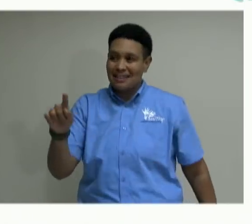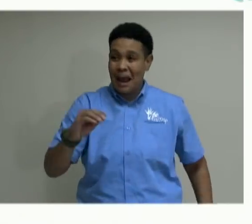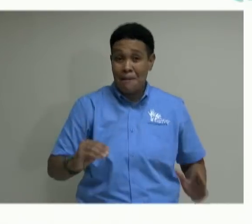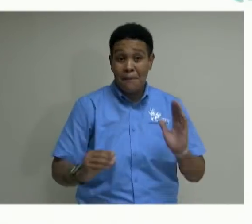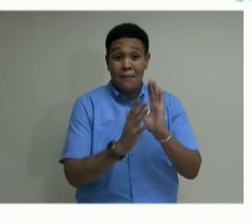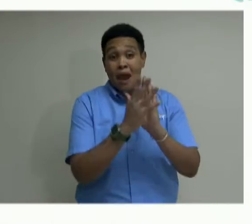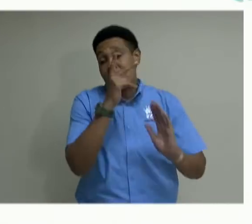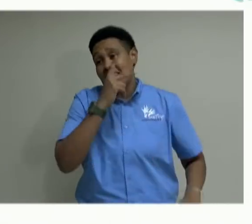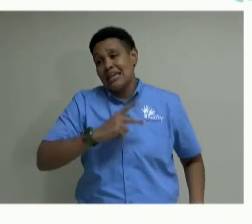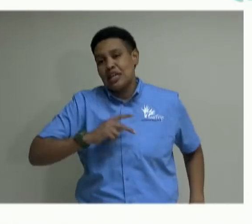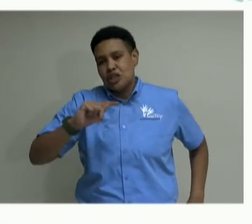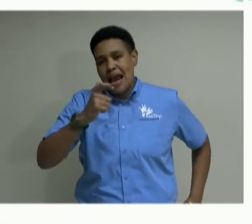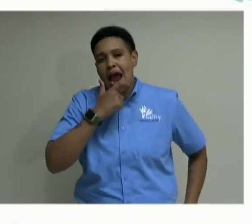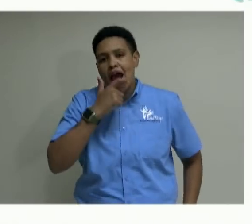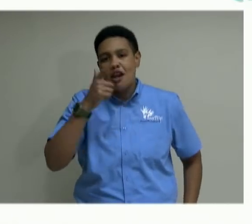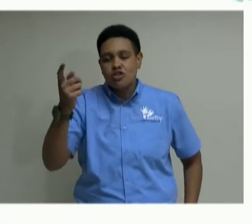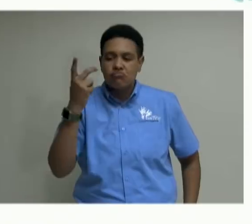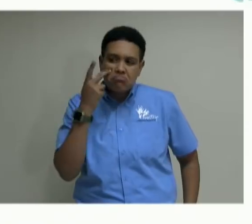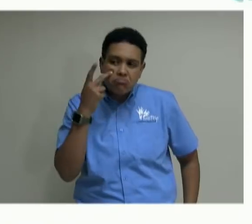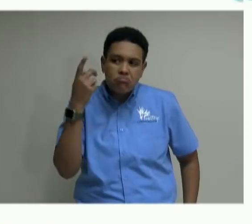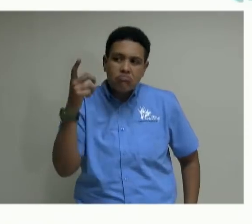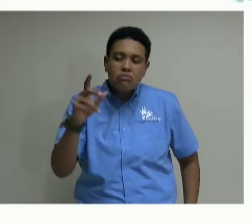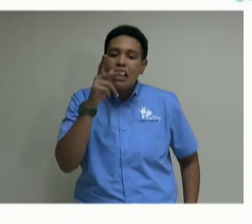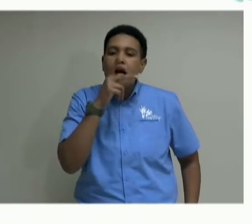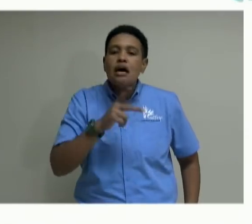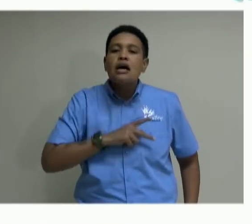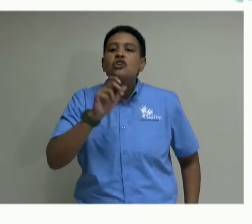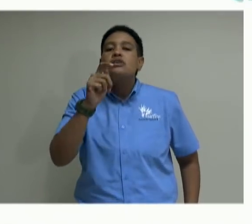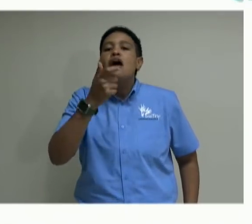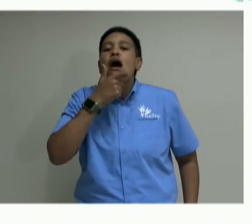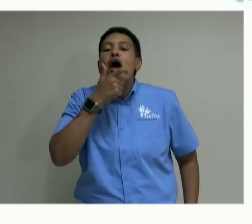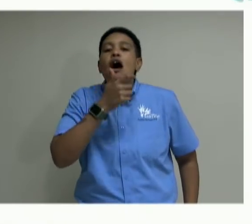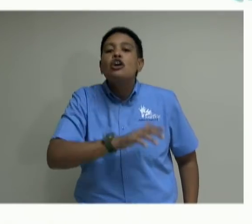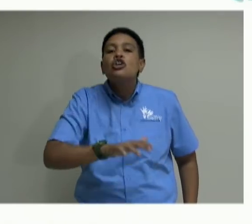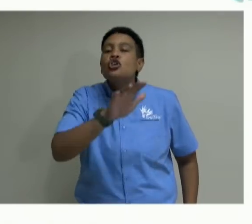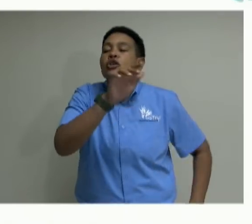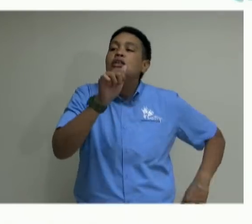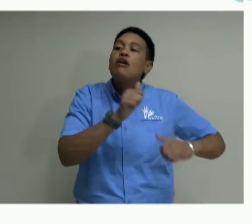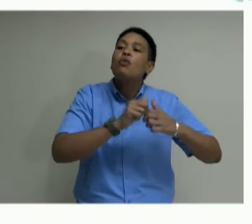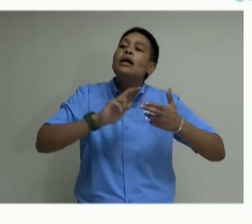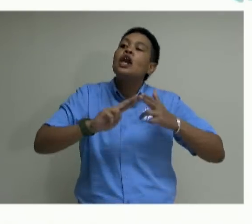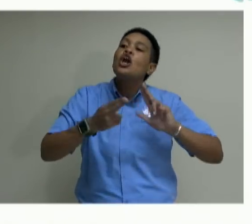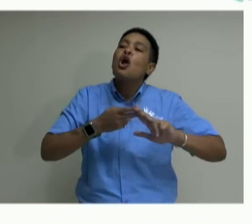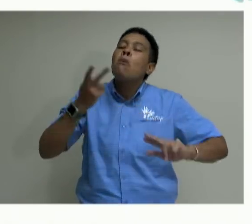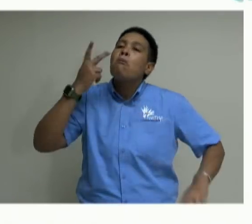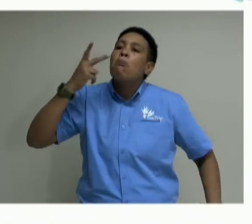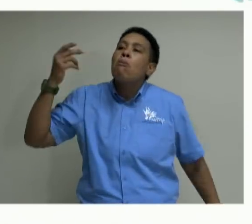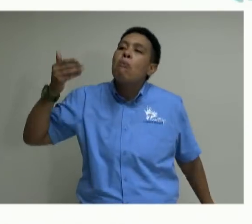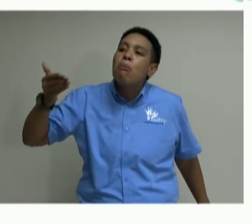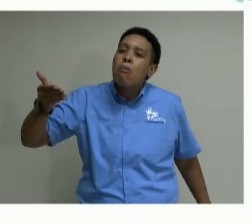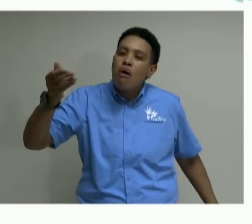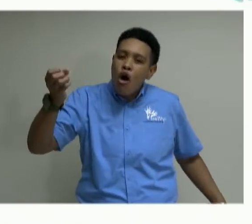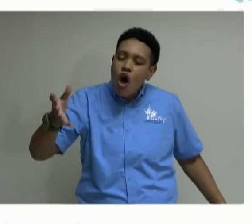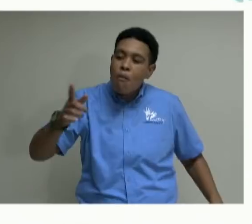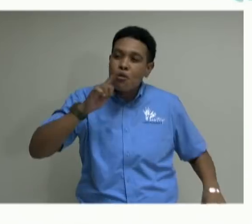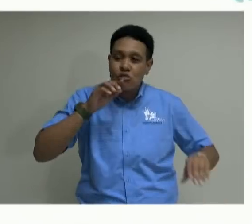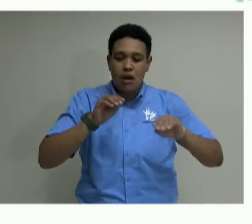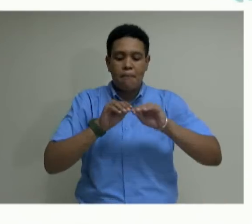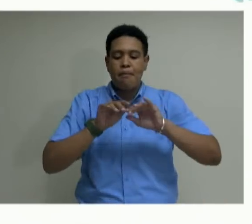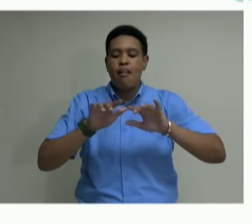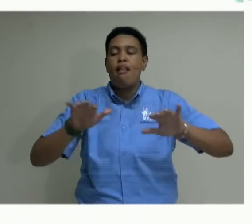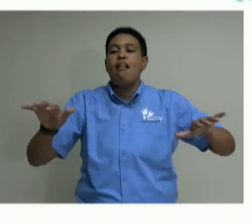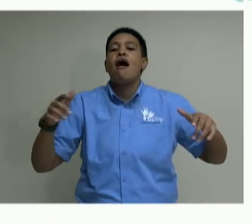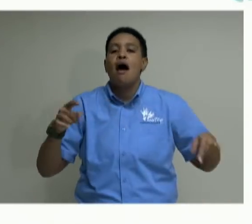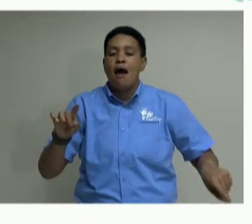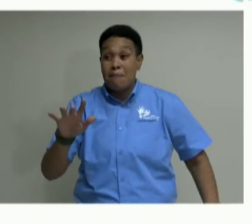St. Andrew, which would see Kingston and St. Andrew with a number of cases scattered all